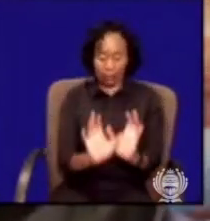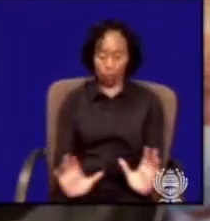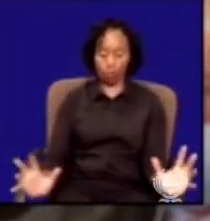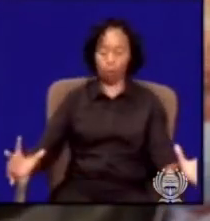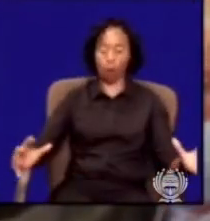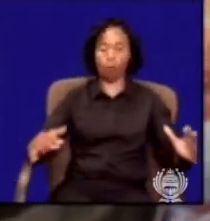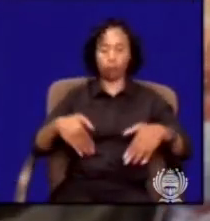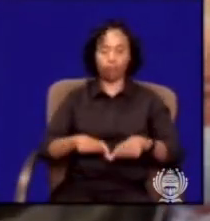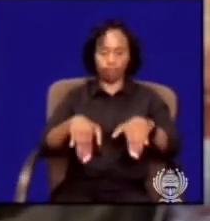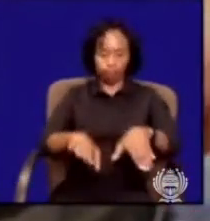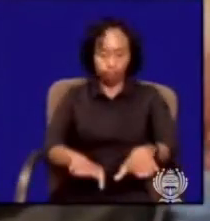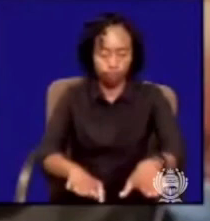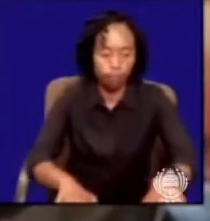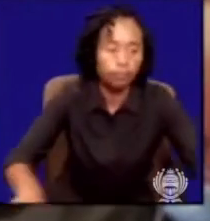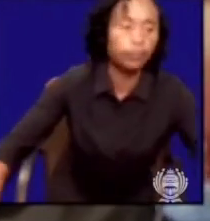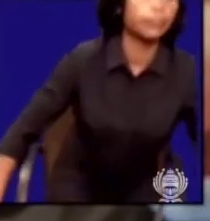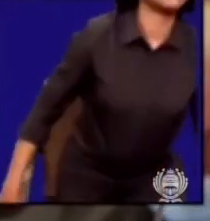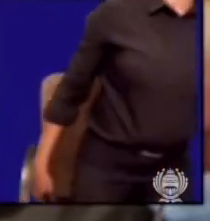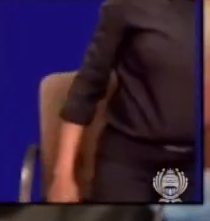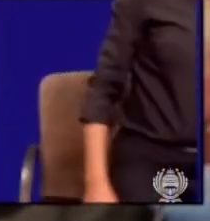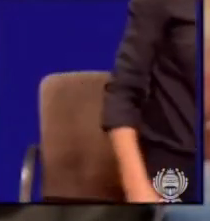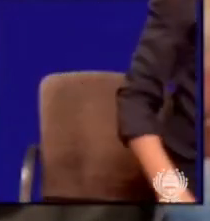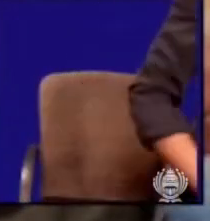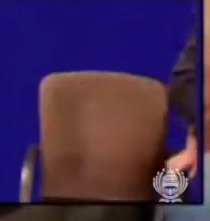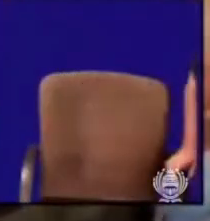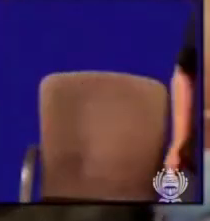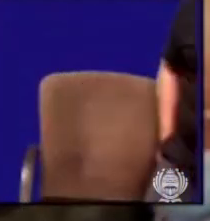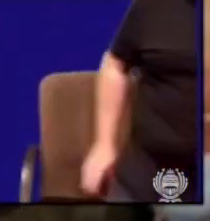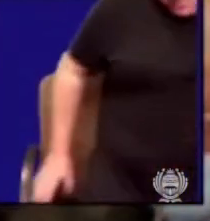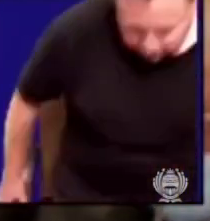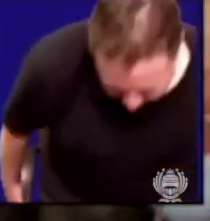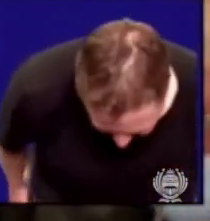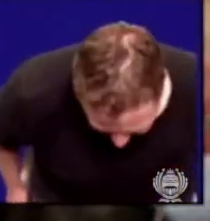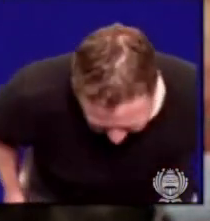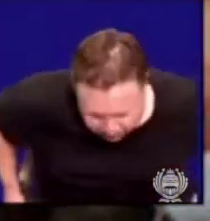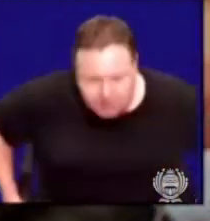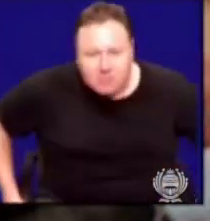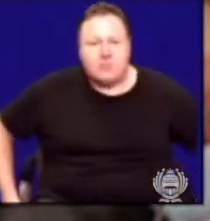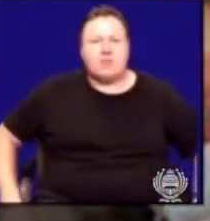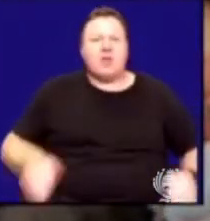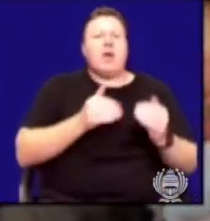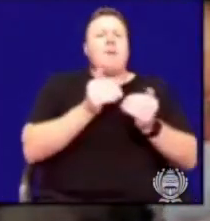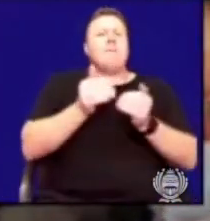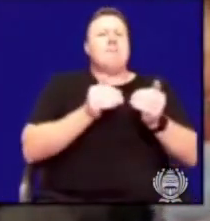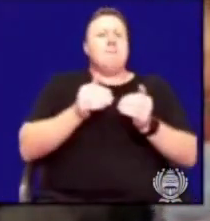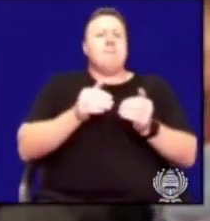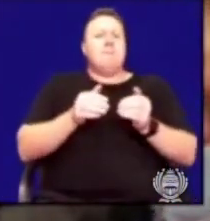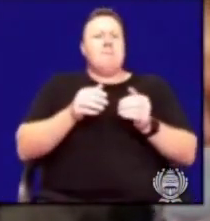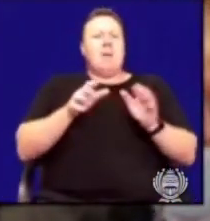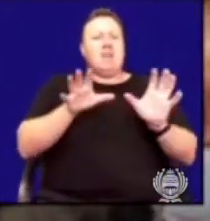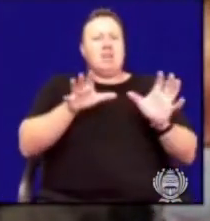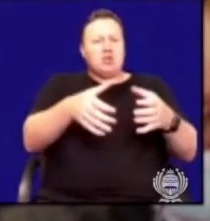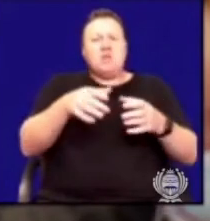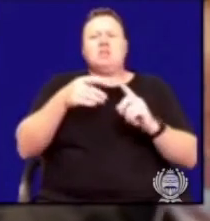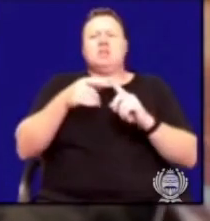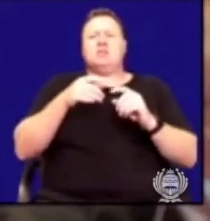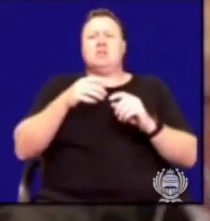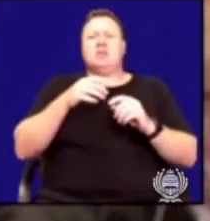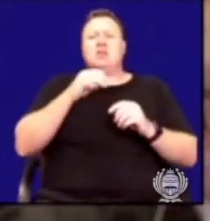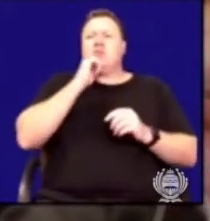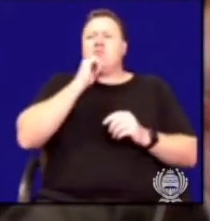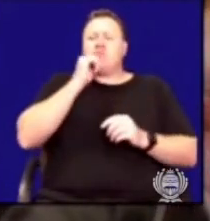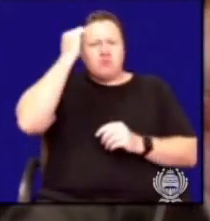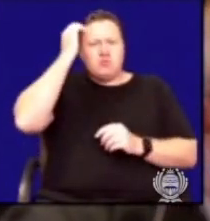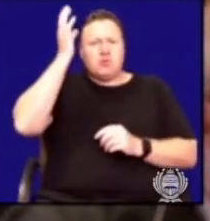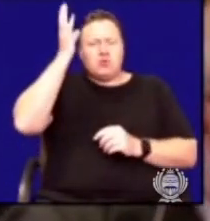under mismanagement and incompetence, which is leading to massive economic losses for the Western Cape. Your urgent intervention is